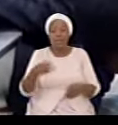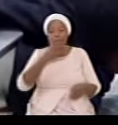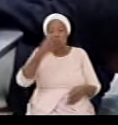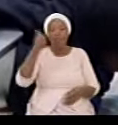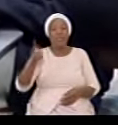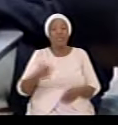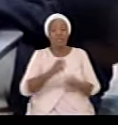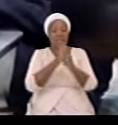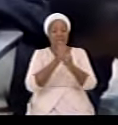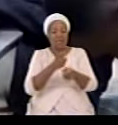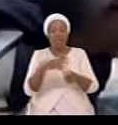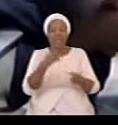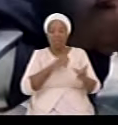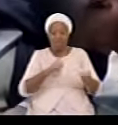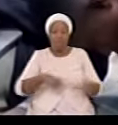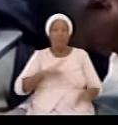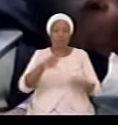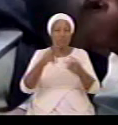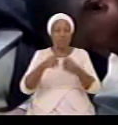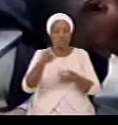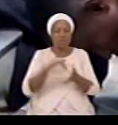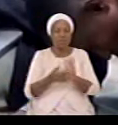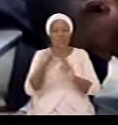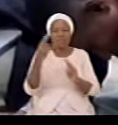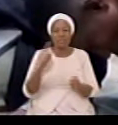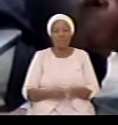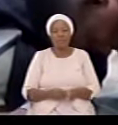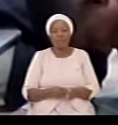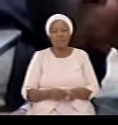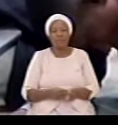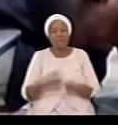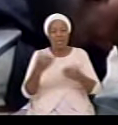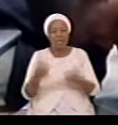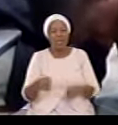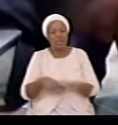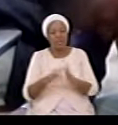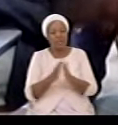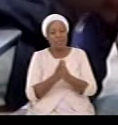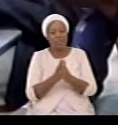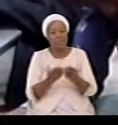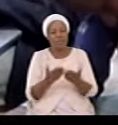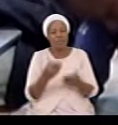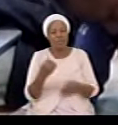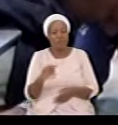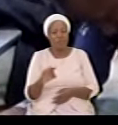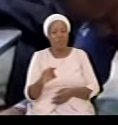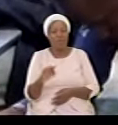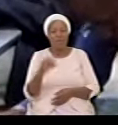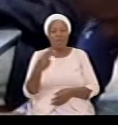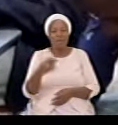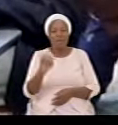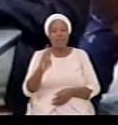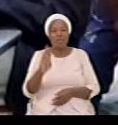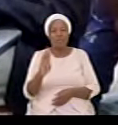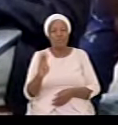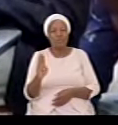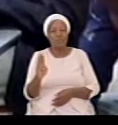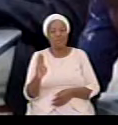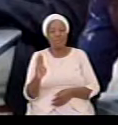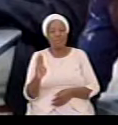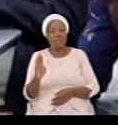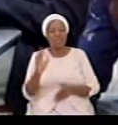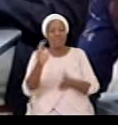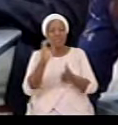gift, the Lord will give unto you. I'm reading now from Hebrews